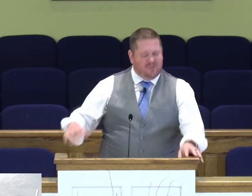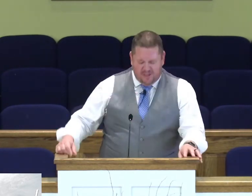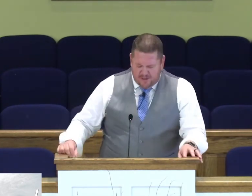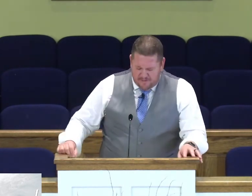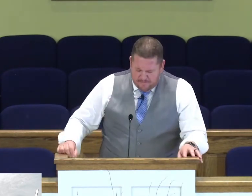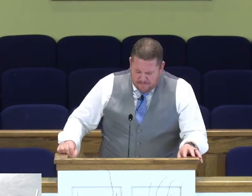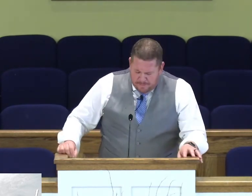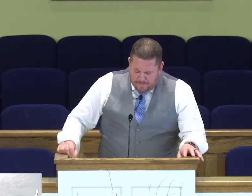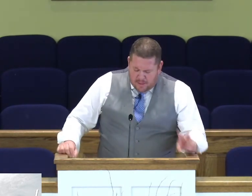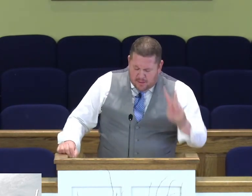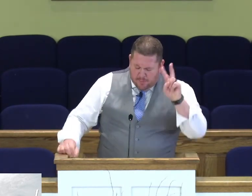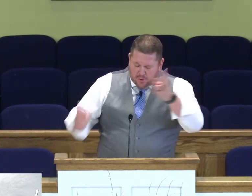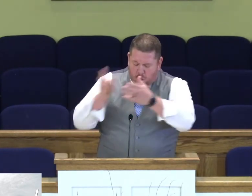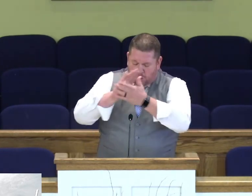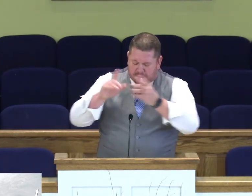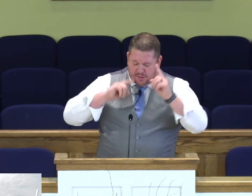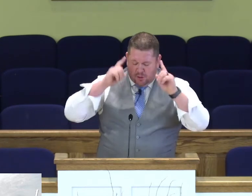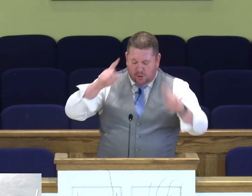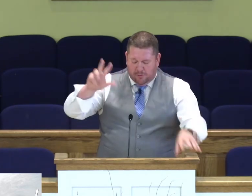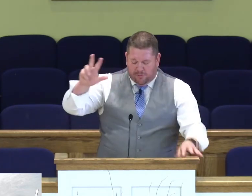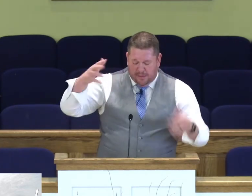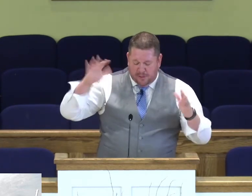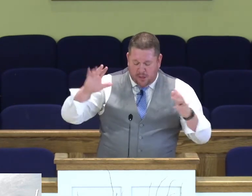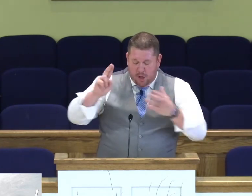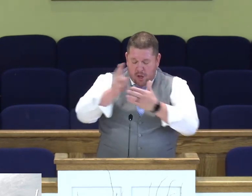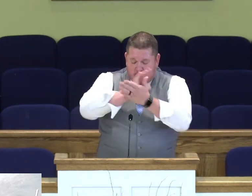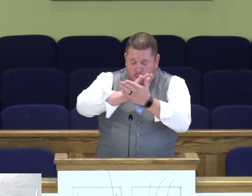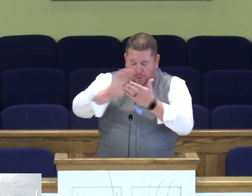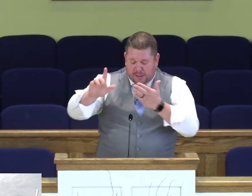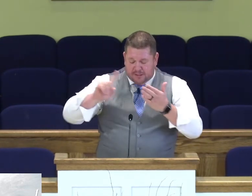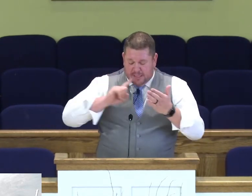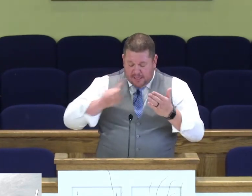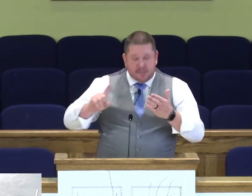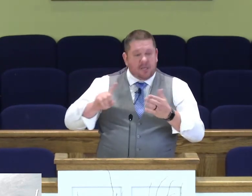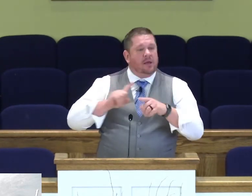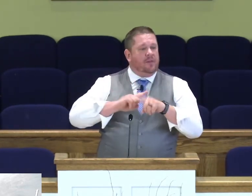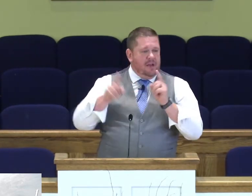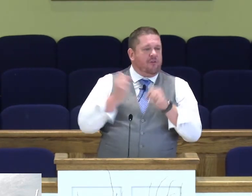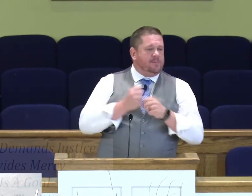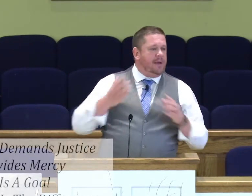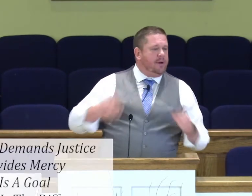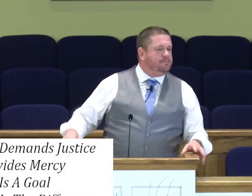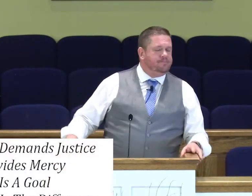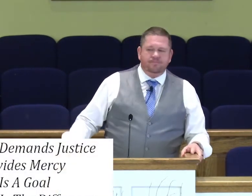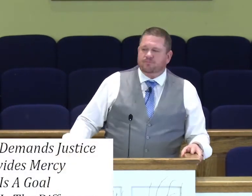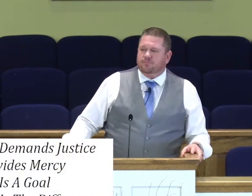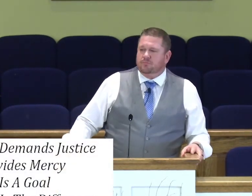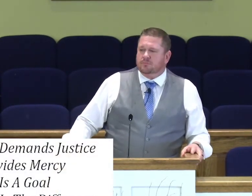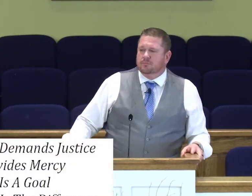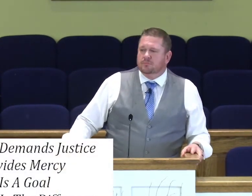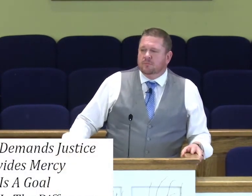provides mercy. Number two, holiness is a goal. Number three, and I'm done. Holiness is the difference maker.